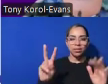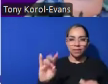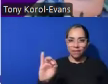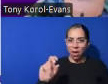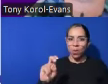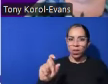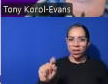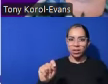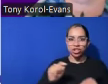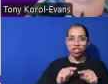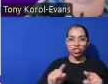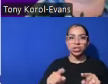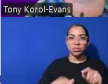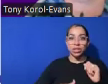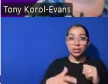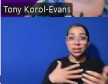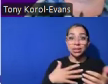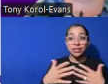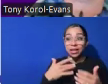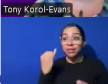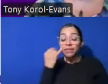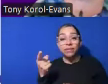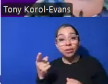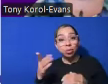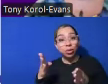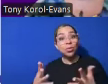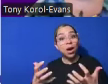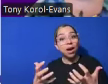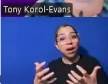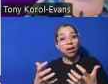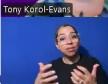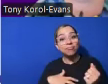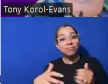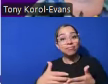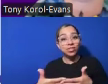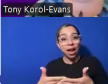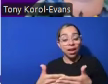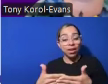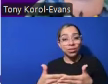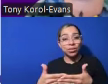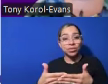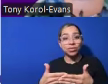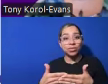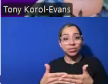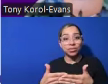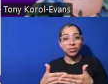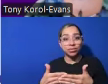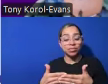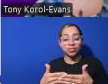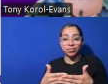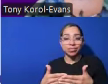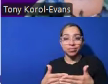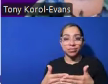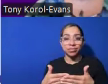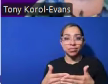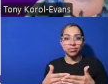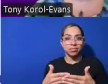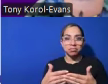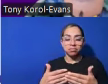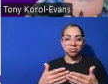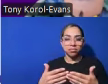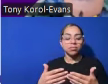Even if the person wants the child, even if the abusive partner wants the child, but